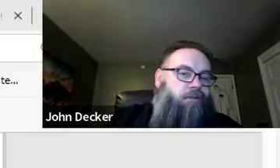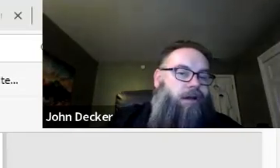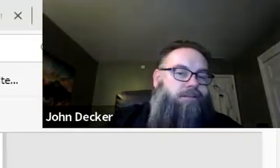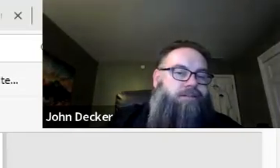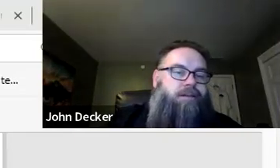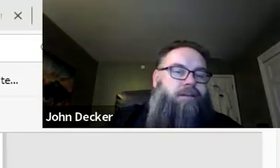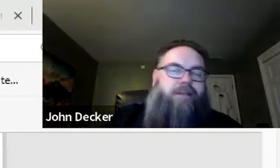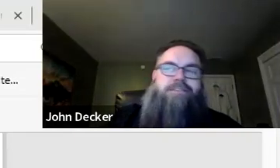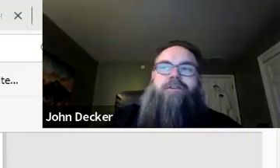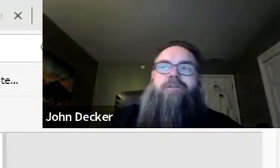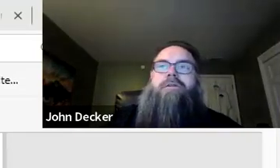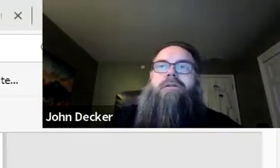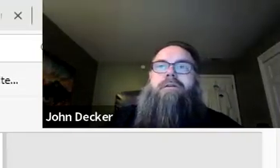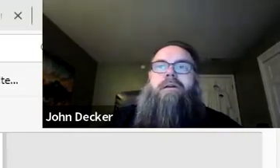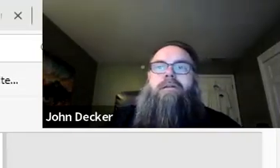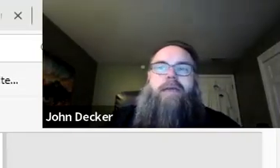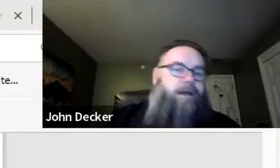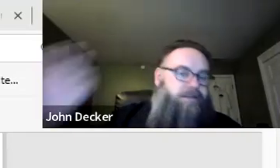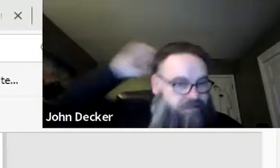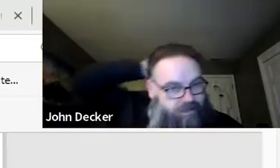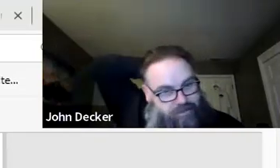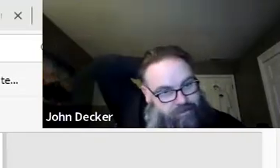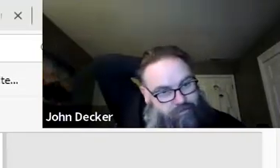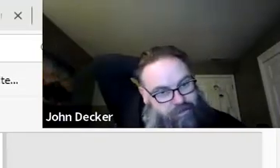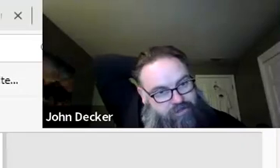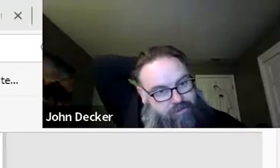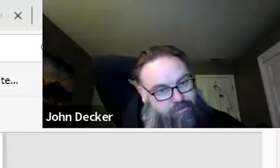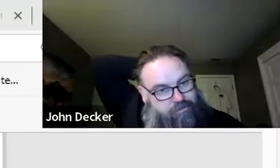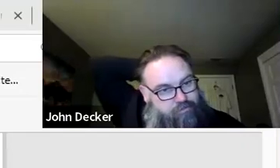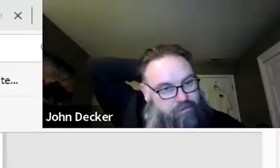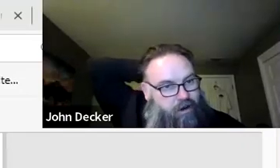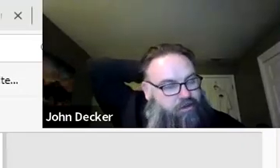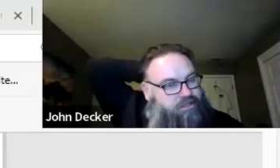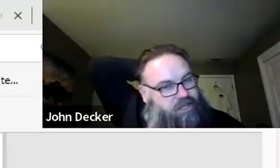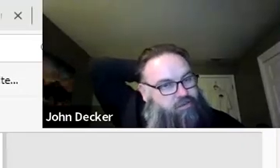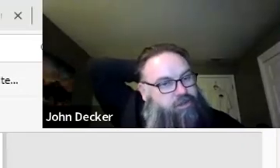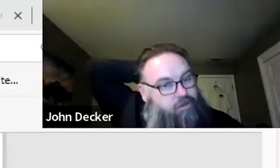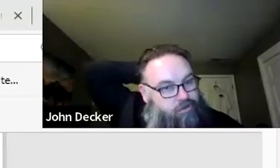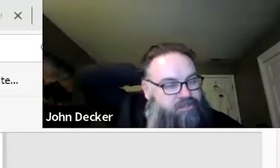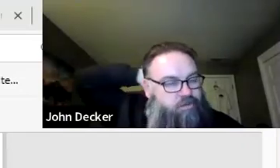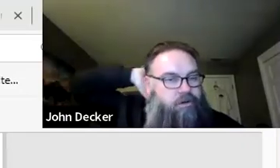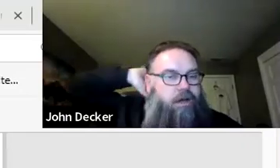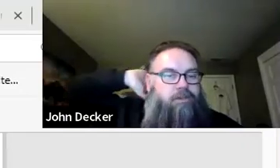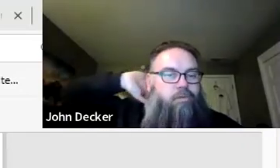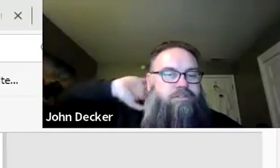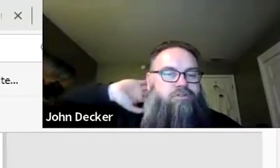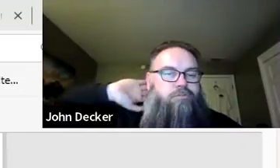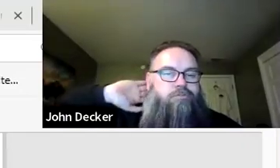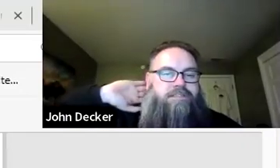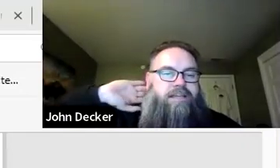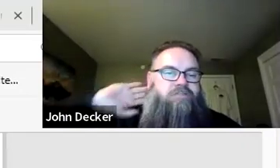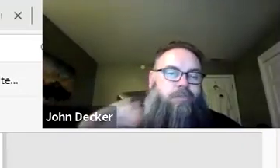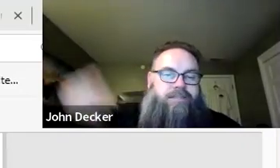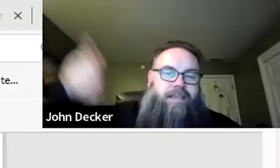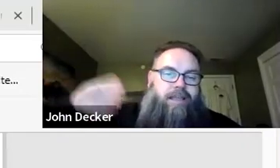way you're categorized. And so, yeah, as I say, it would be up to our discussion with you as to whether or not you want